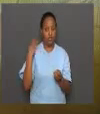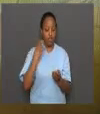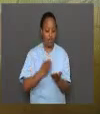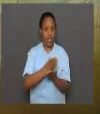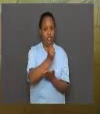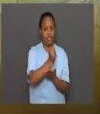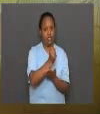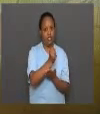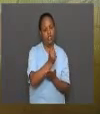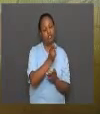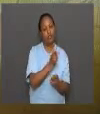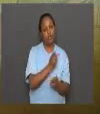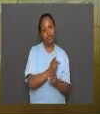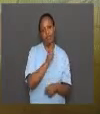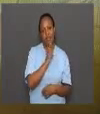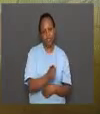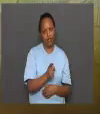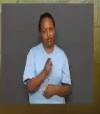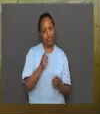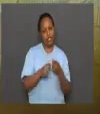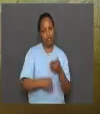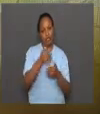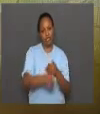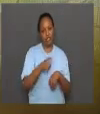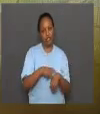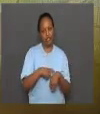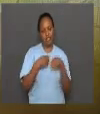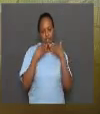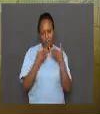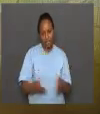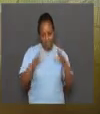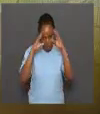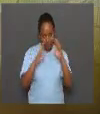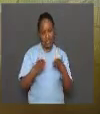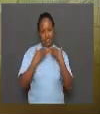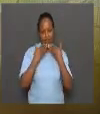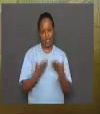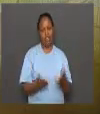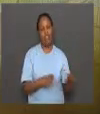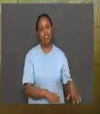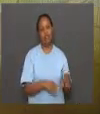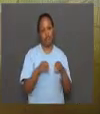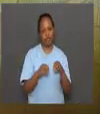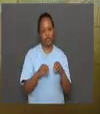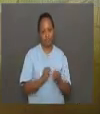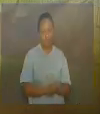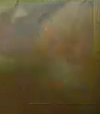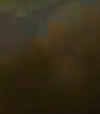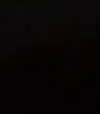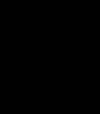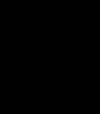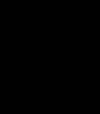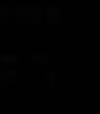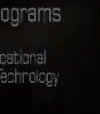the rights of individuals. Until next time, thank you, teacher. Thank you, students.